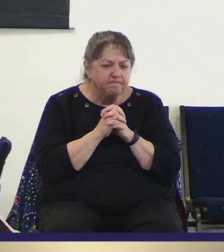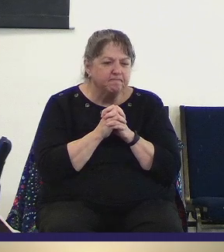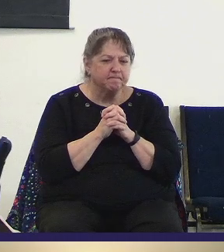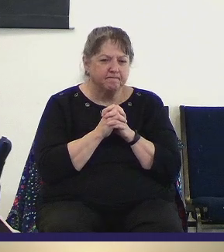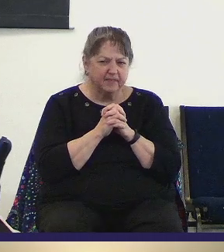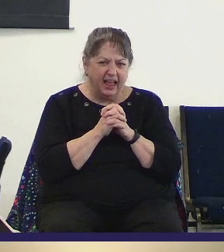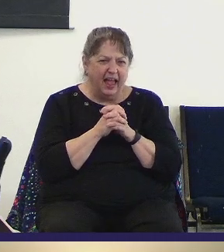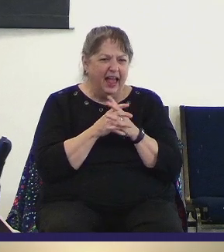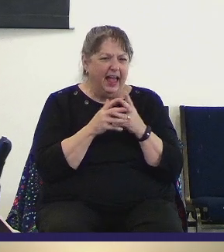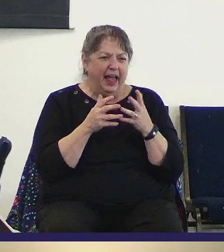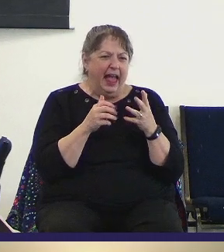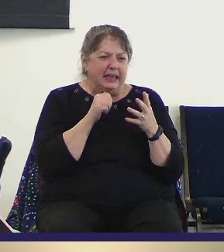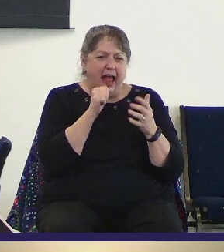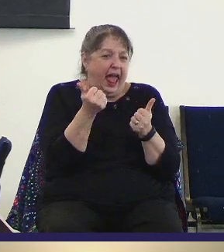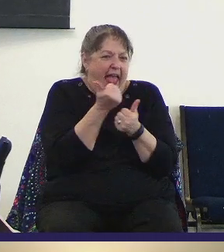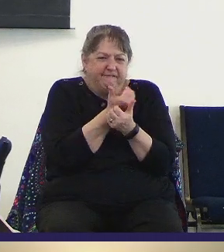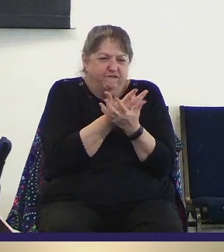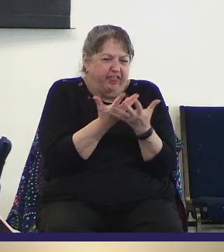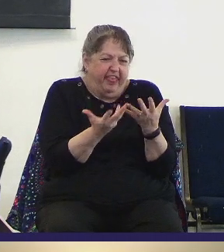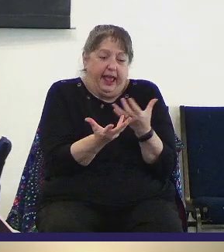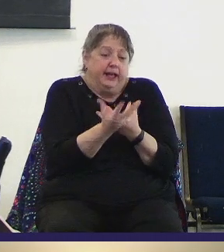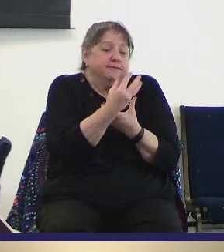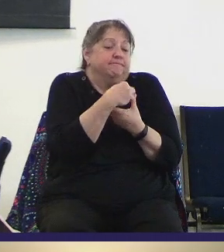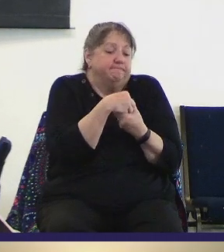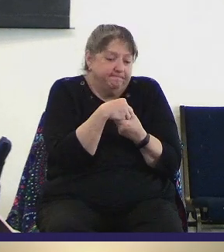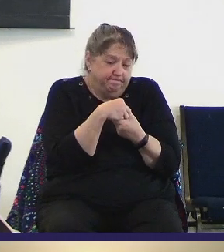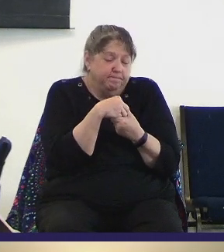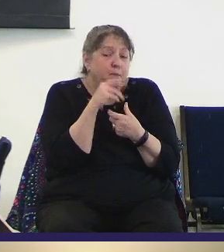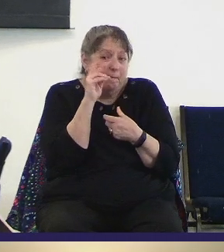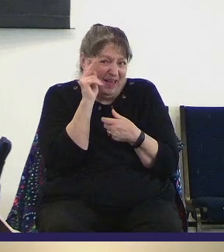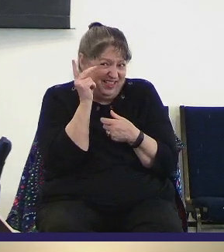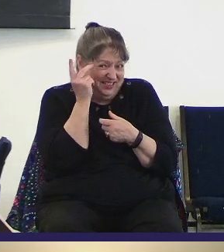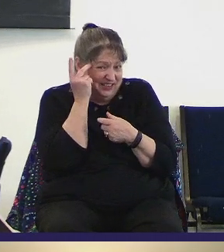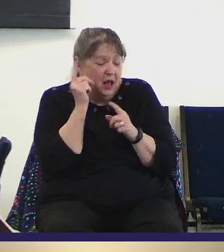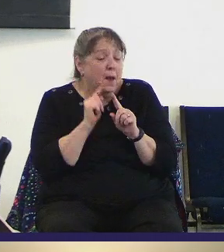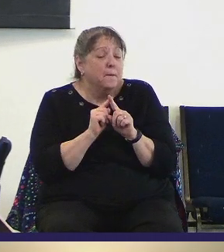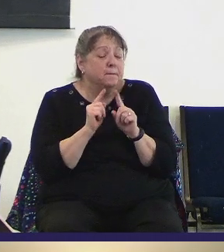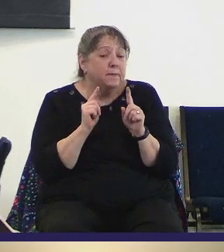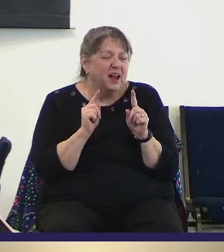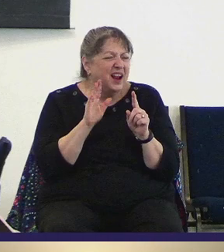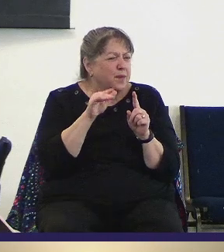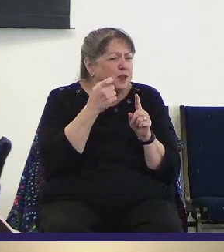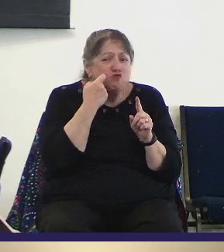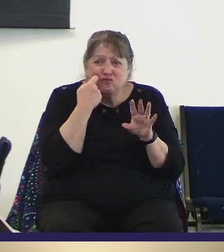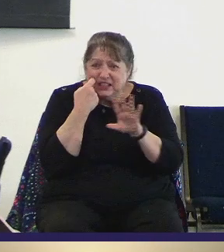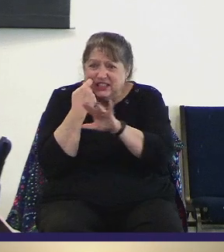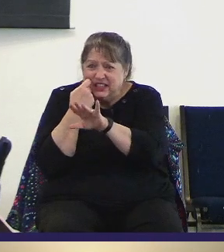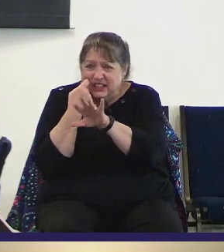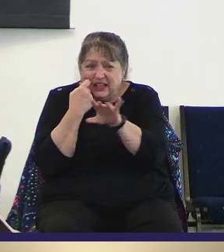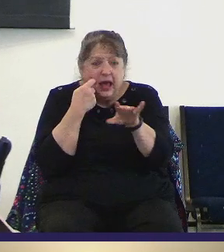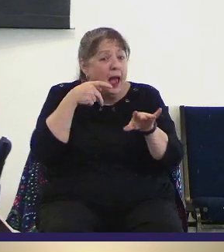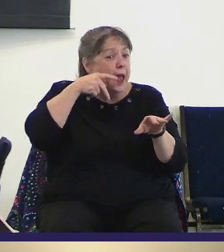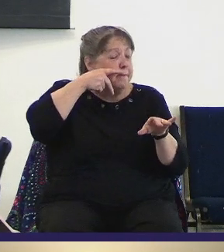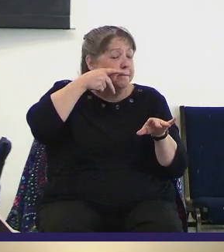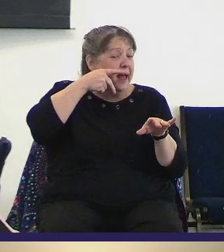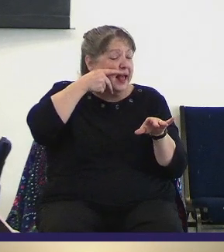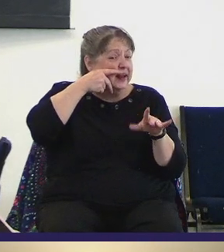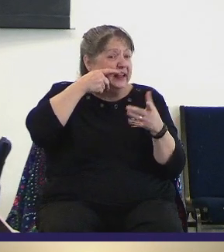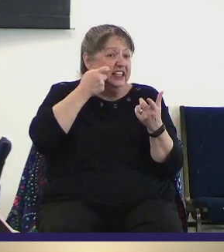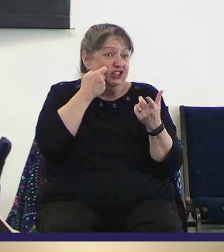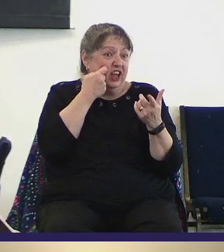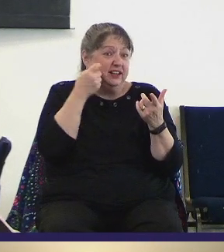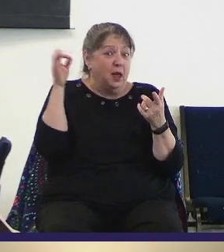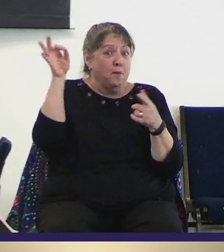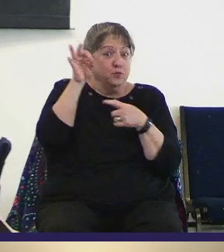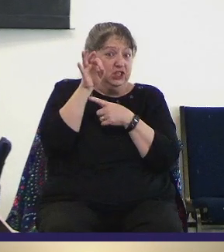the political field. For instance, just a few weeks ago, Patti shared a beautiful